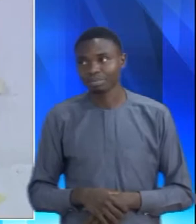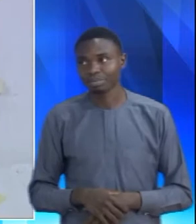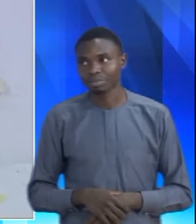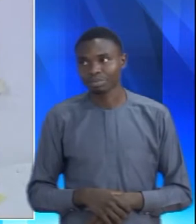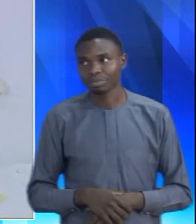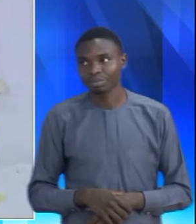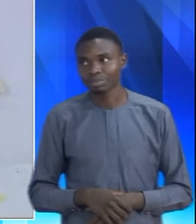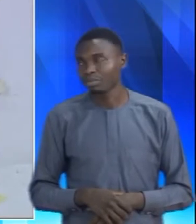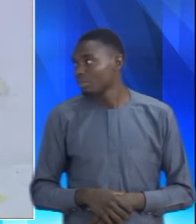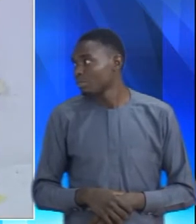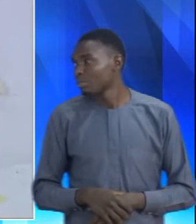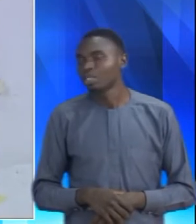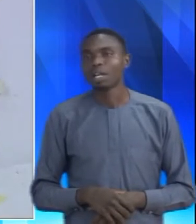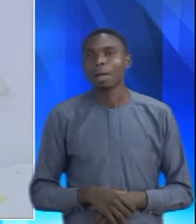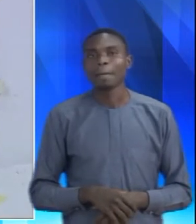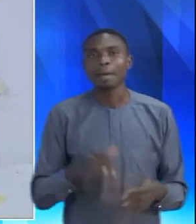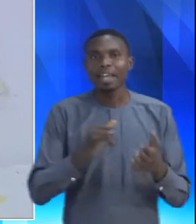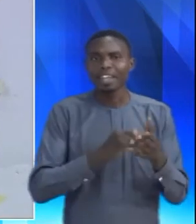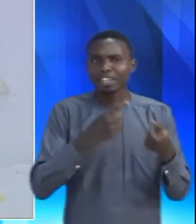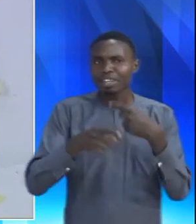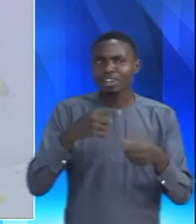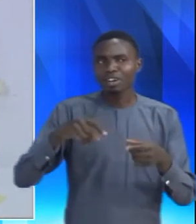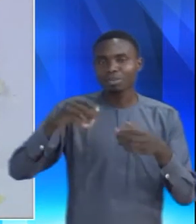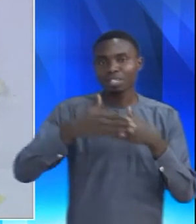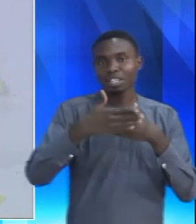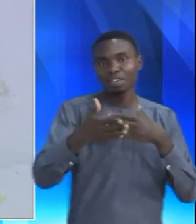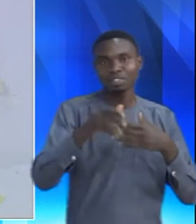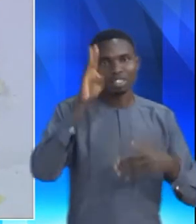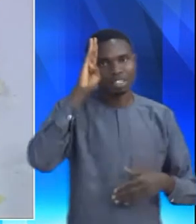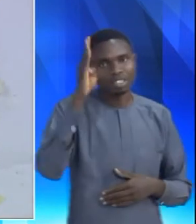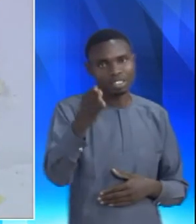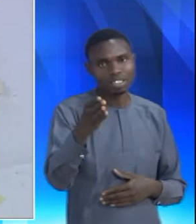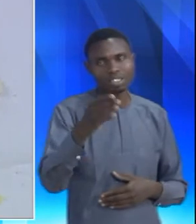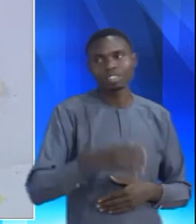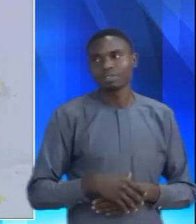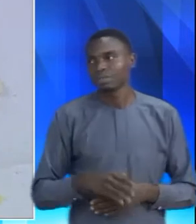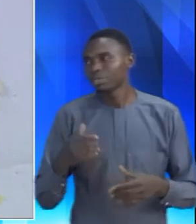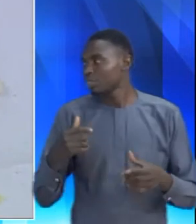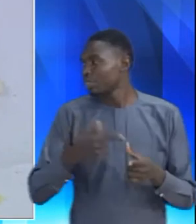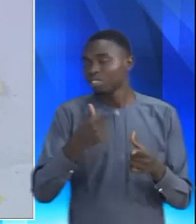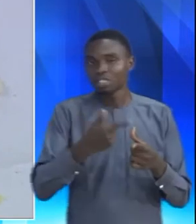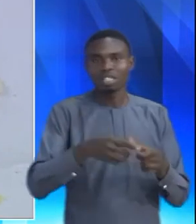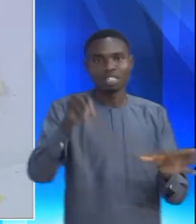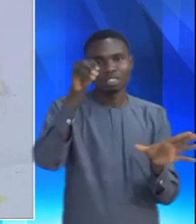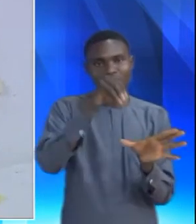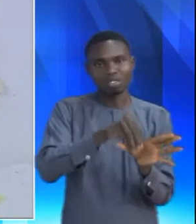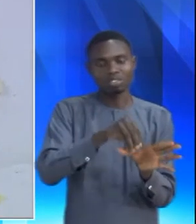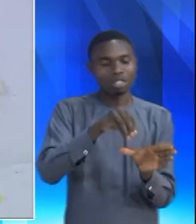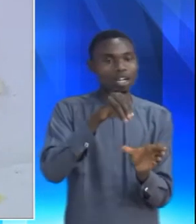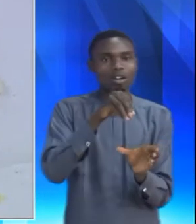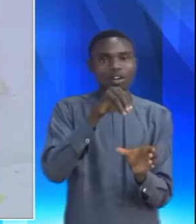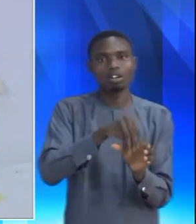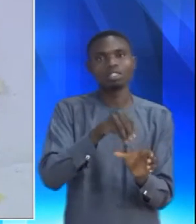the salutation. Having said that, the next one is the body or content of your